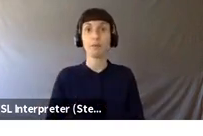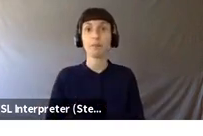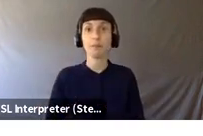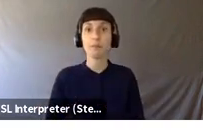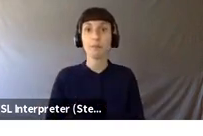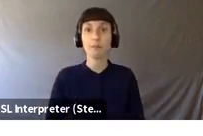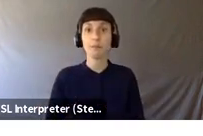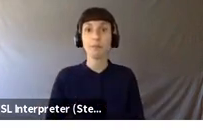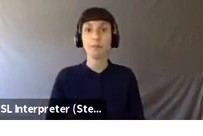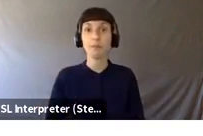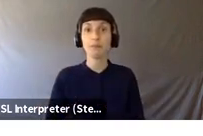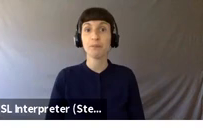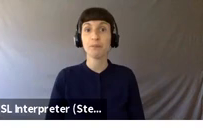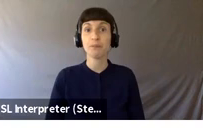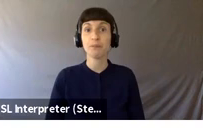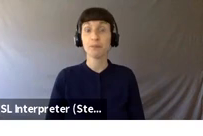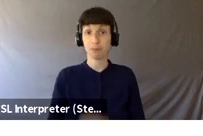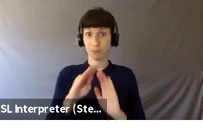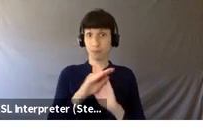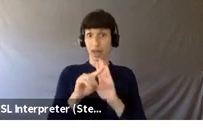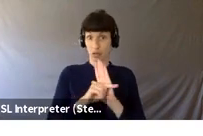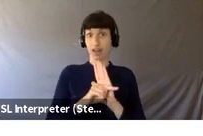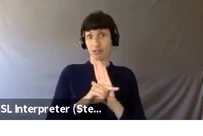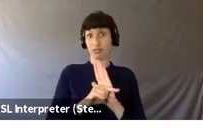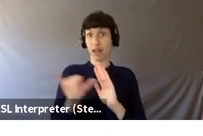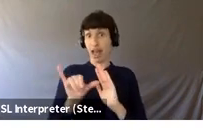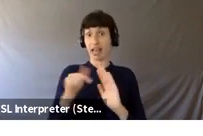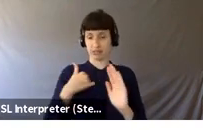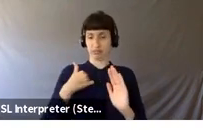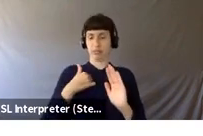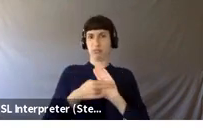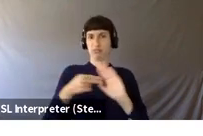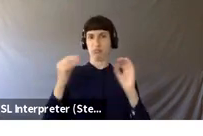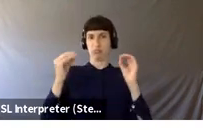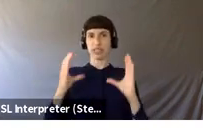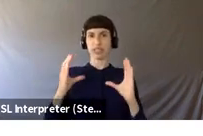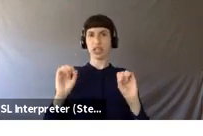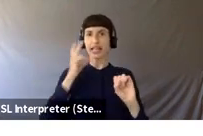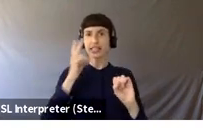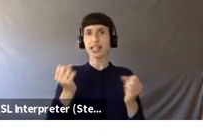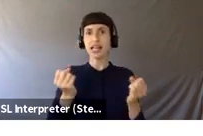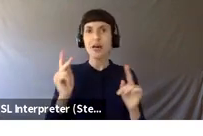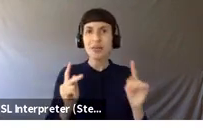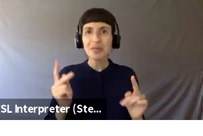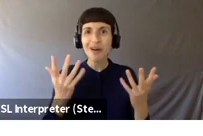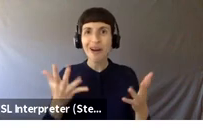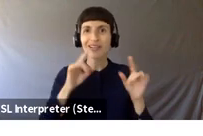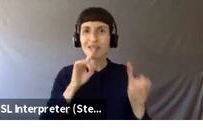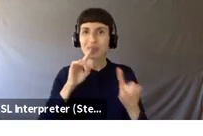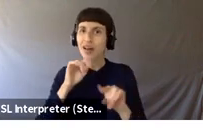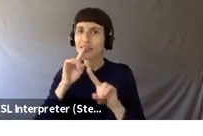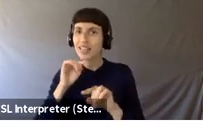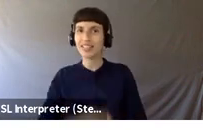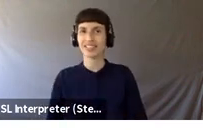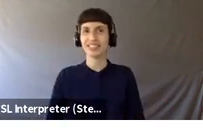And as I launch the poll in the background as a teacher, I can see how many people have already responded.